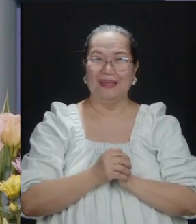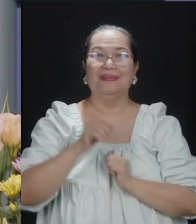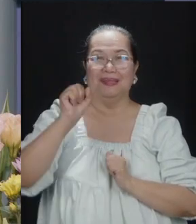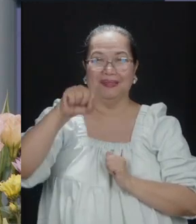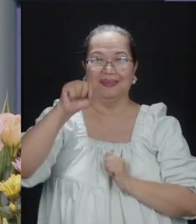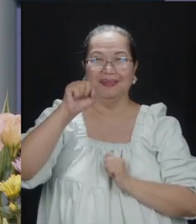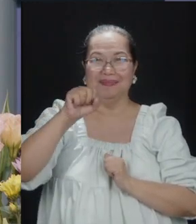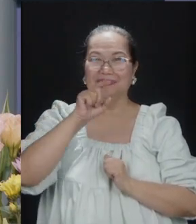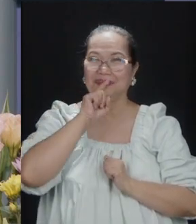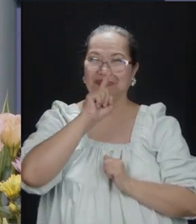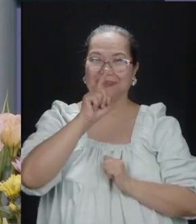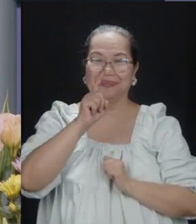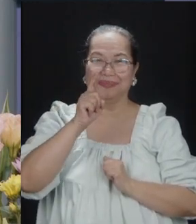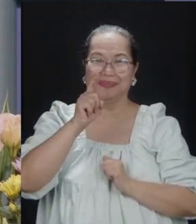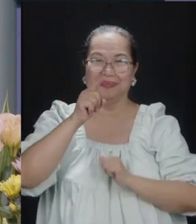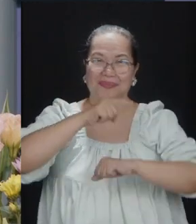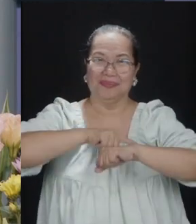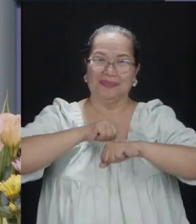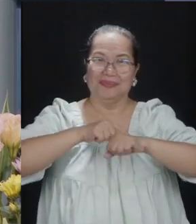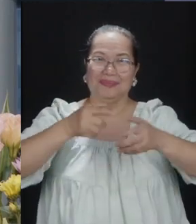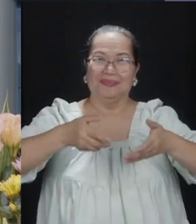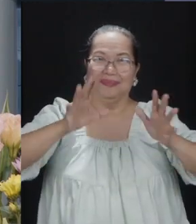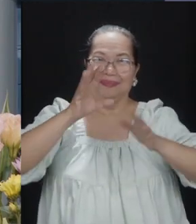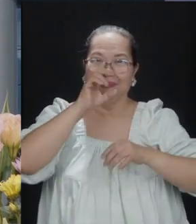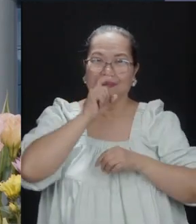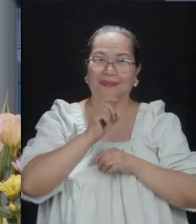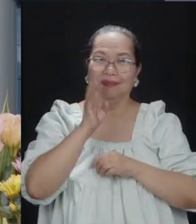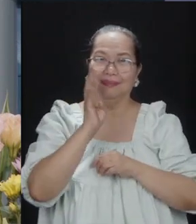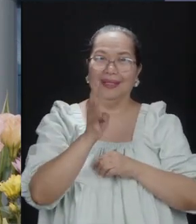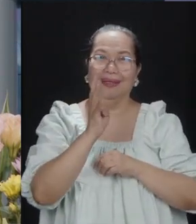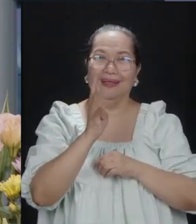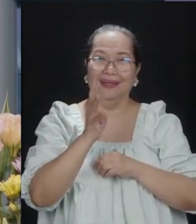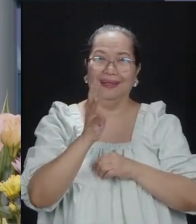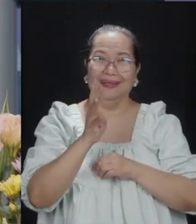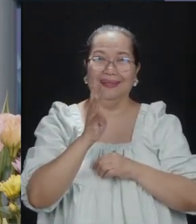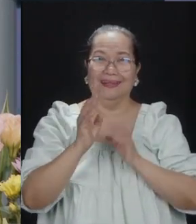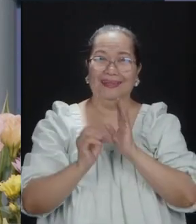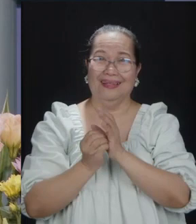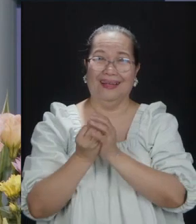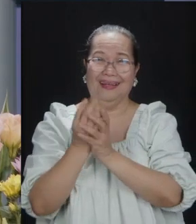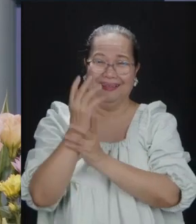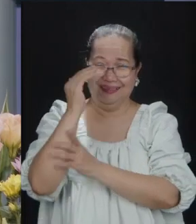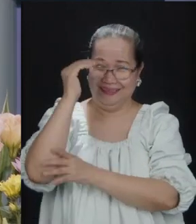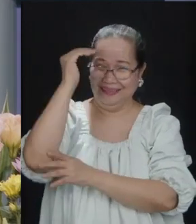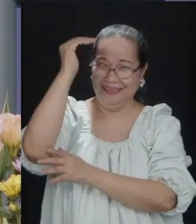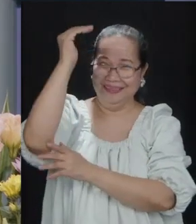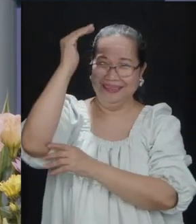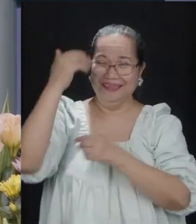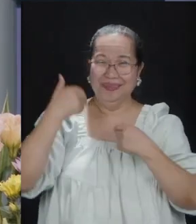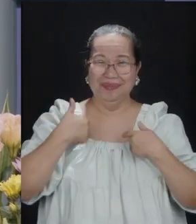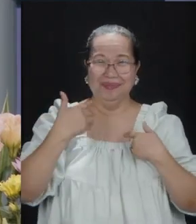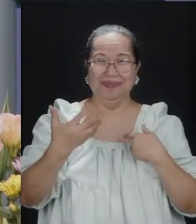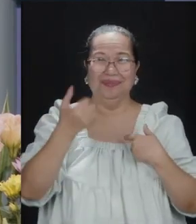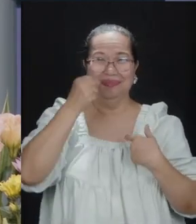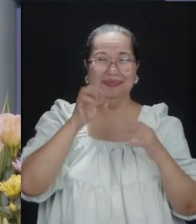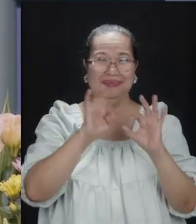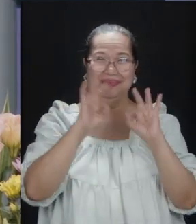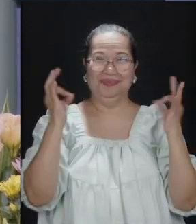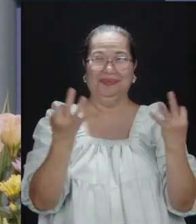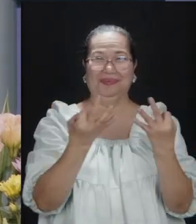Yes, it's time to let go of that 40-year-old baby, especially if they have their own